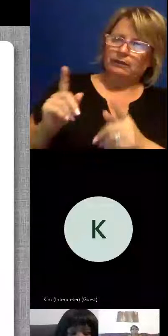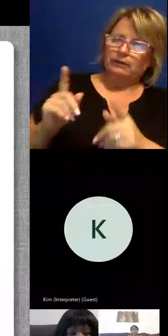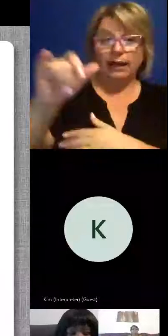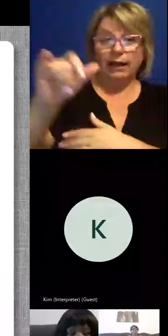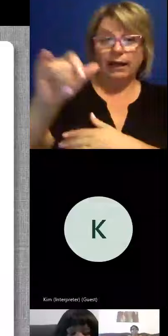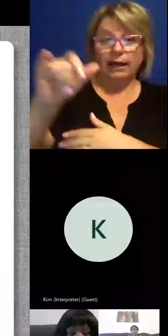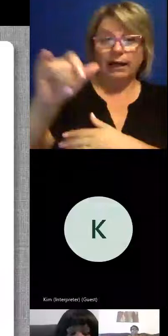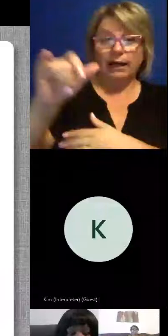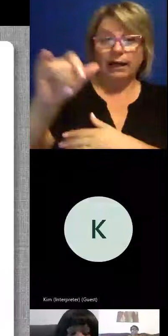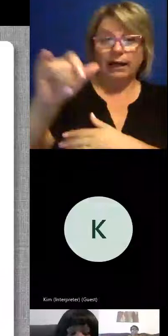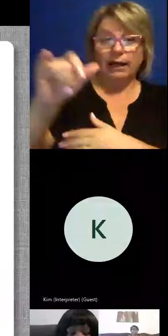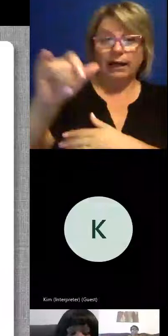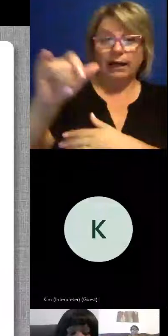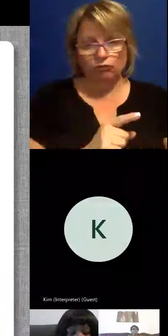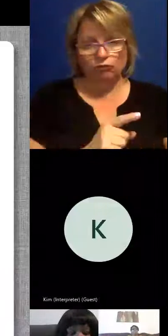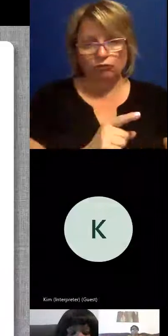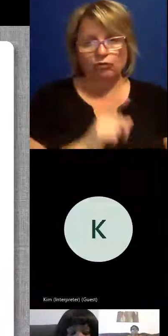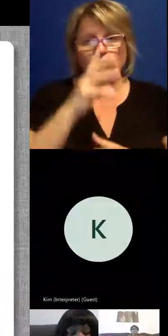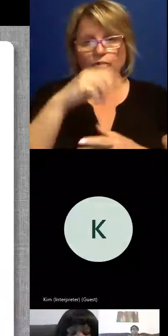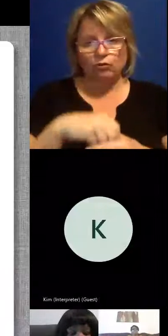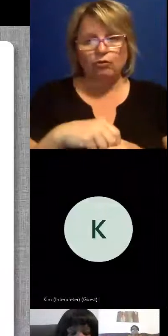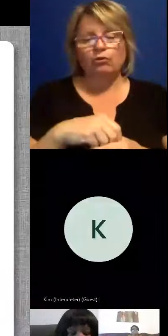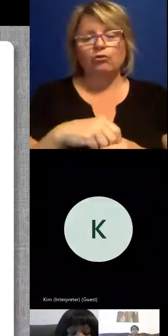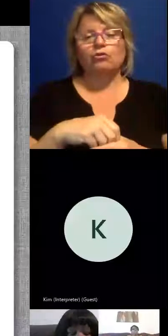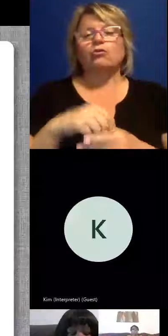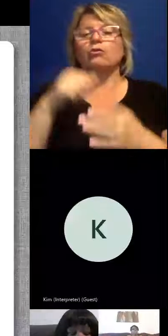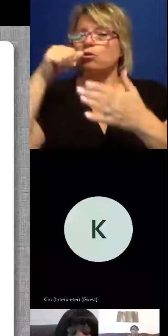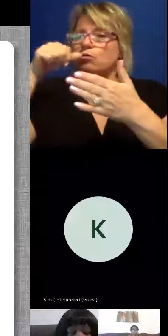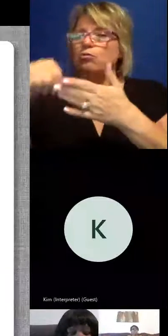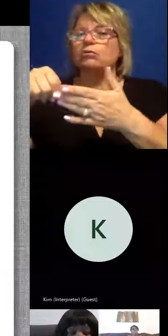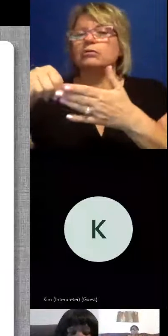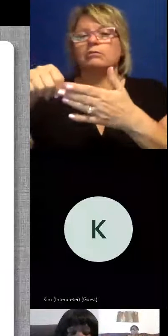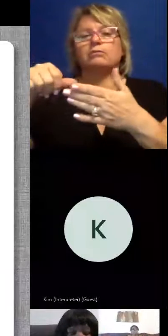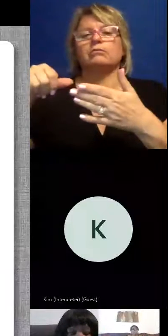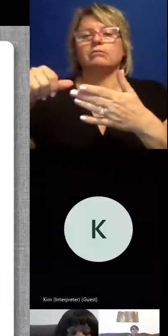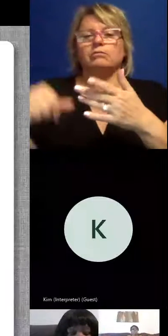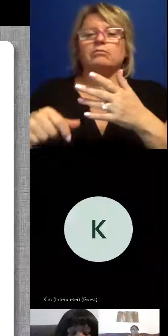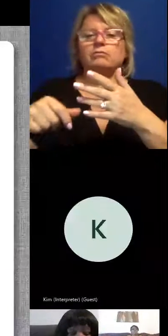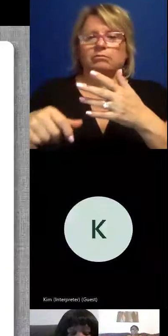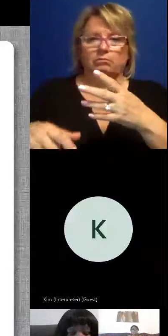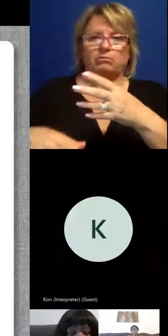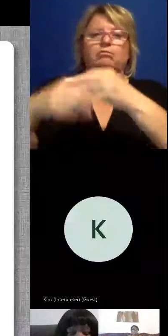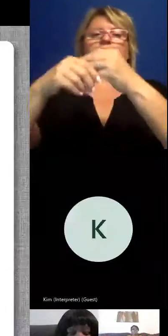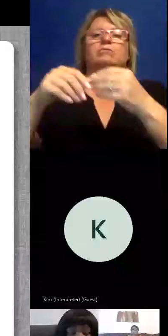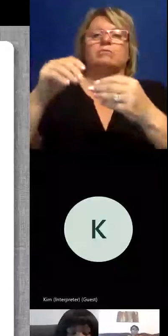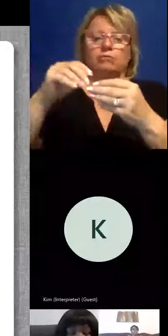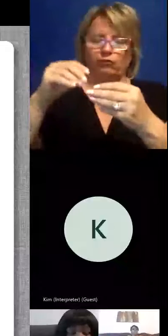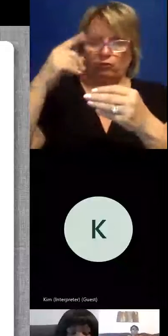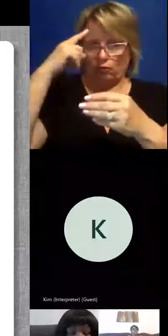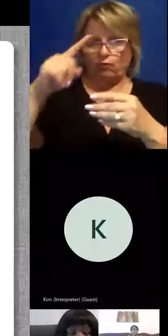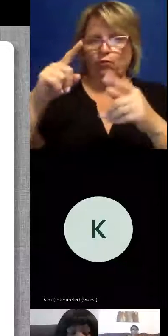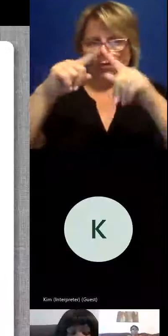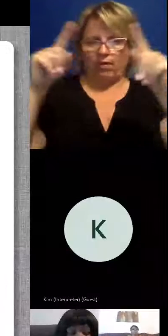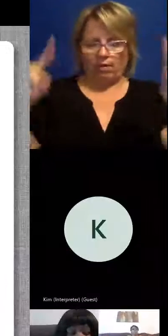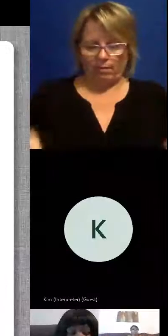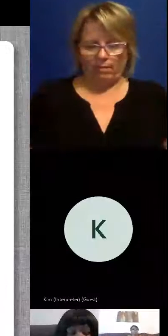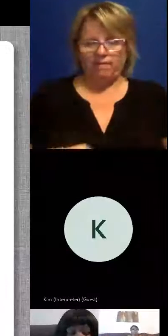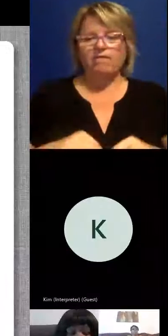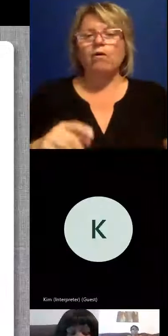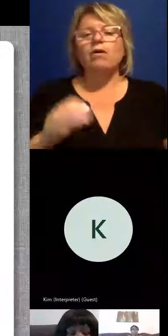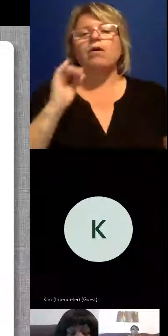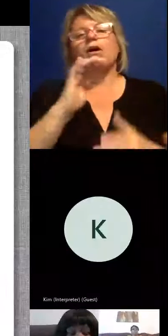include an extra postage required for the ballot. And finally, congratulate